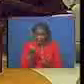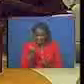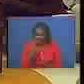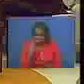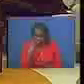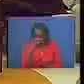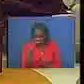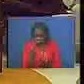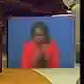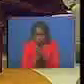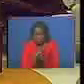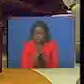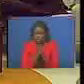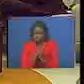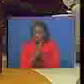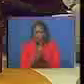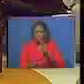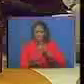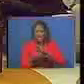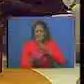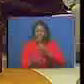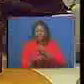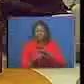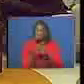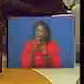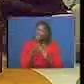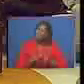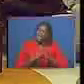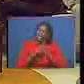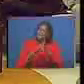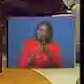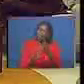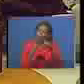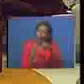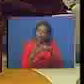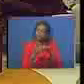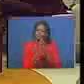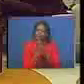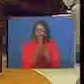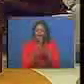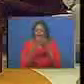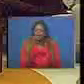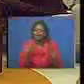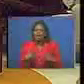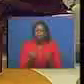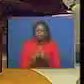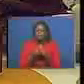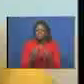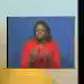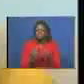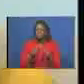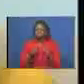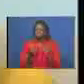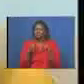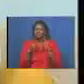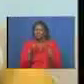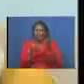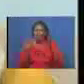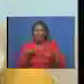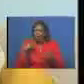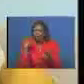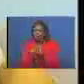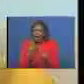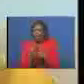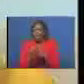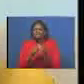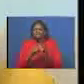about albinism it's time we brought out the positive stories it's time we brought out all the people who are performing beyond their capacity to reach